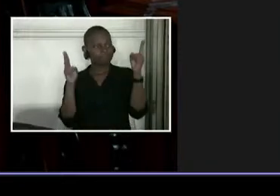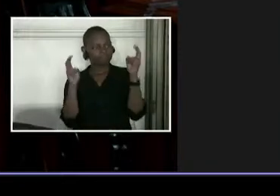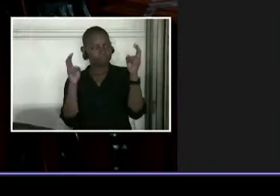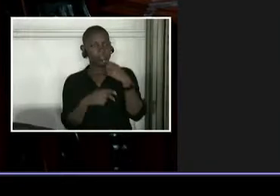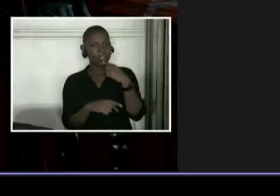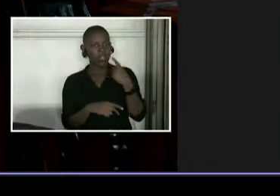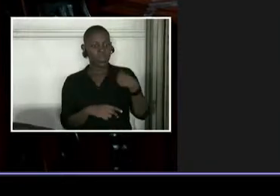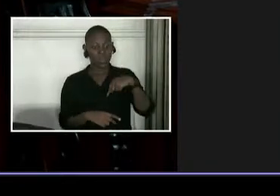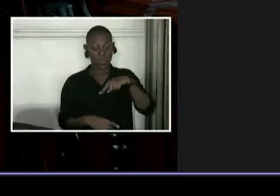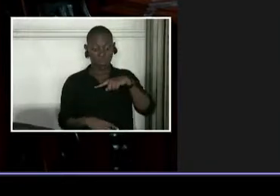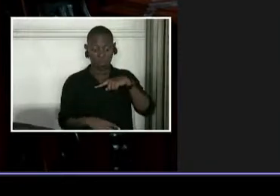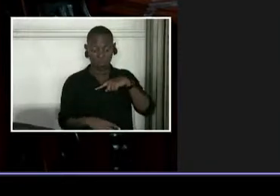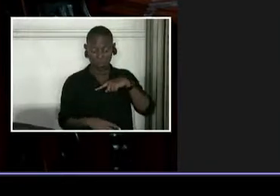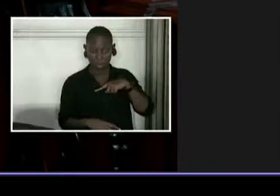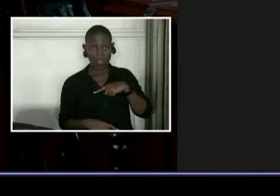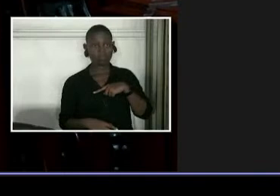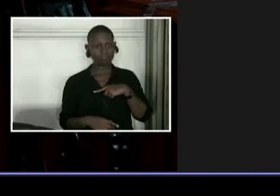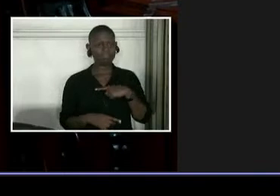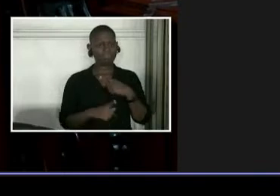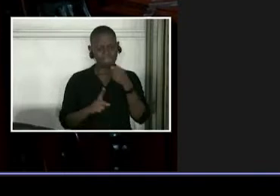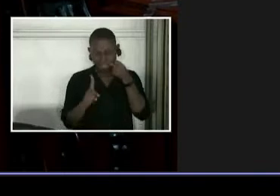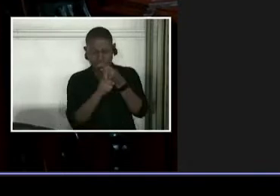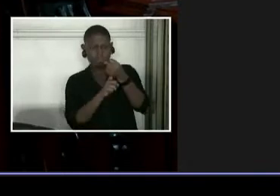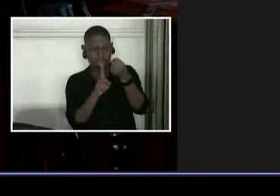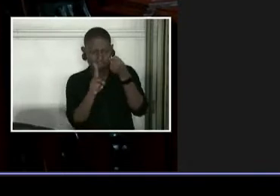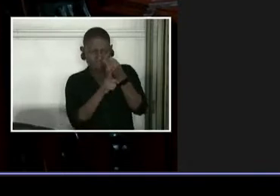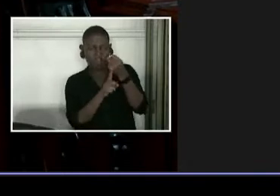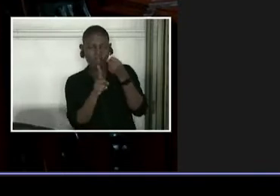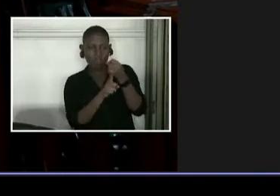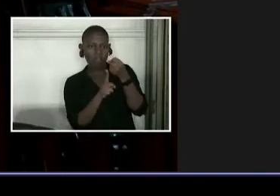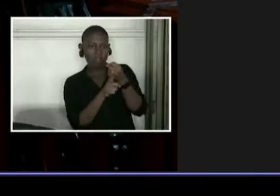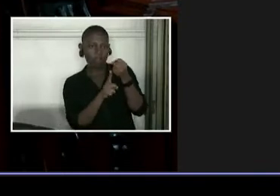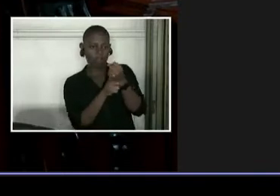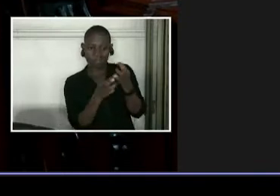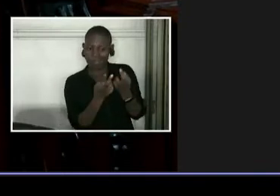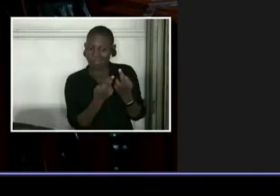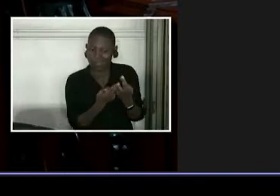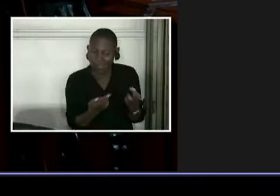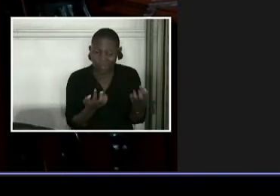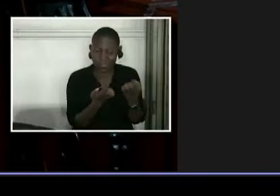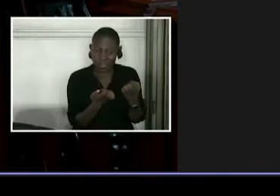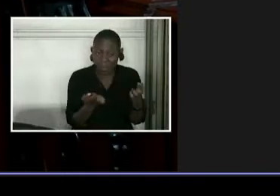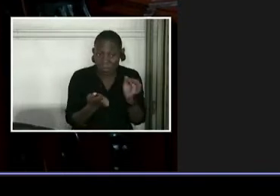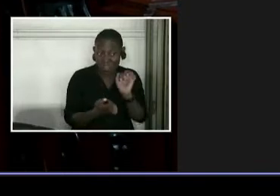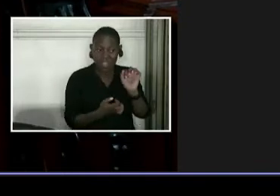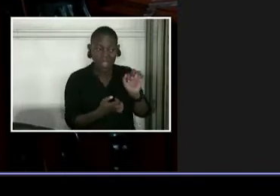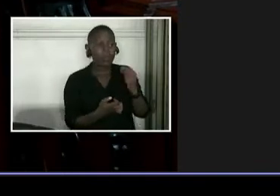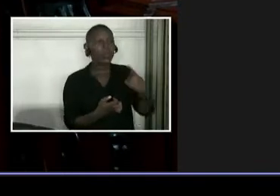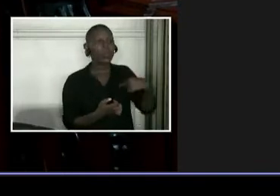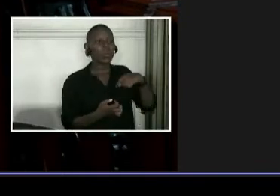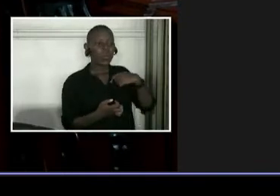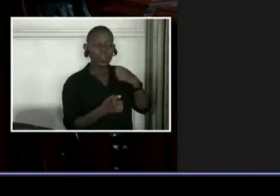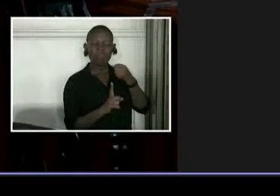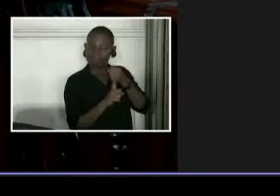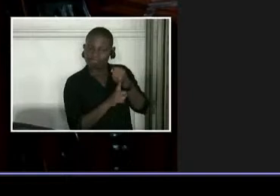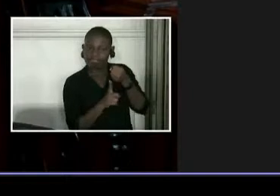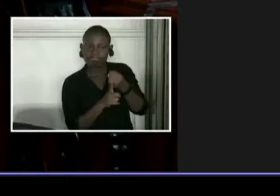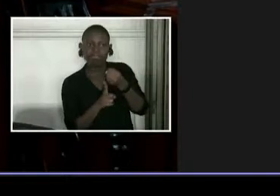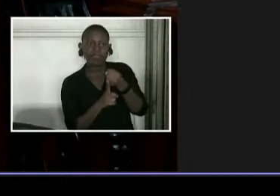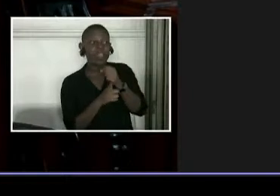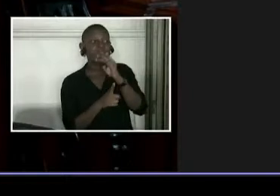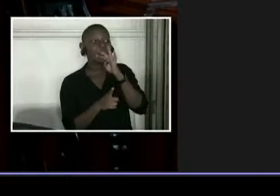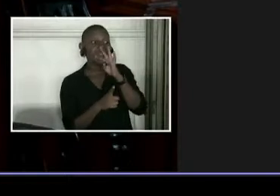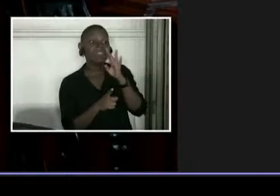we fight also for a South Africa whose wealth will be shared by its people equitably. We fight to abolish the system